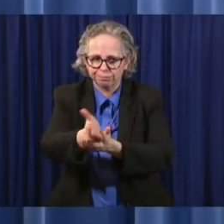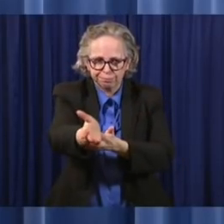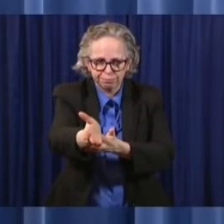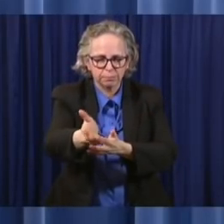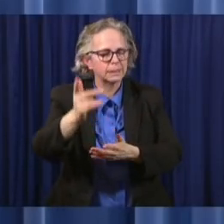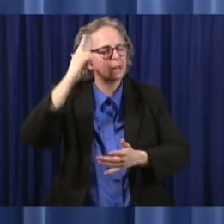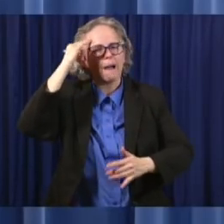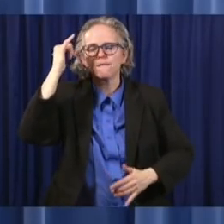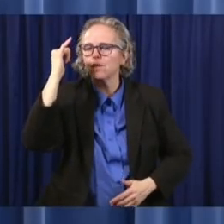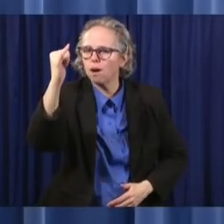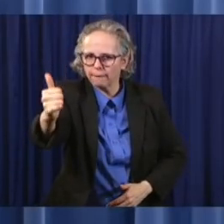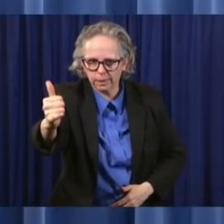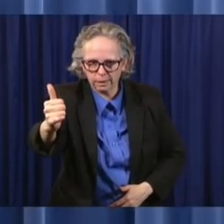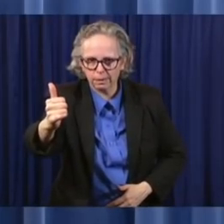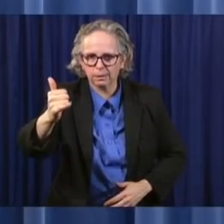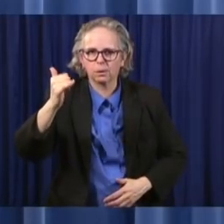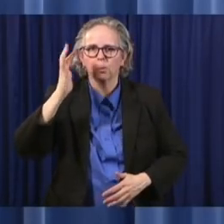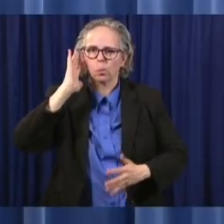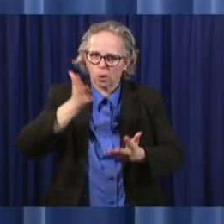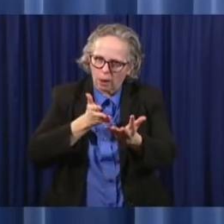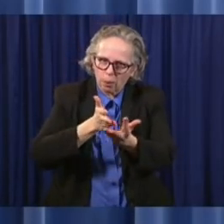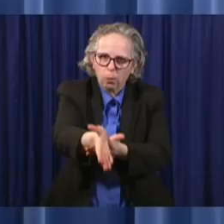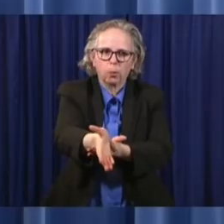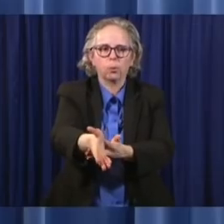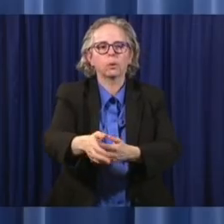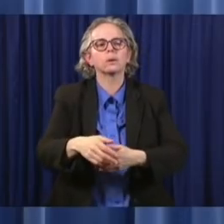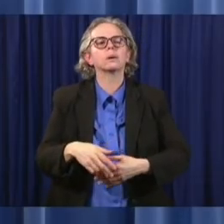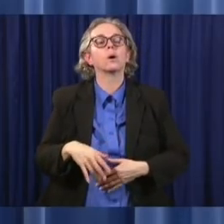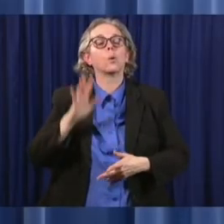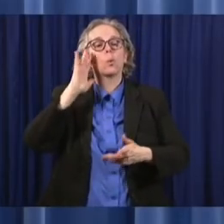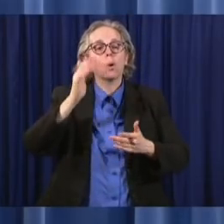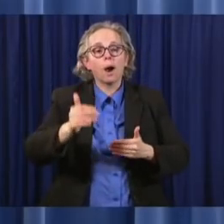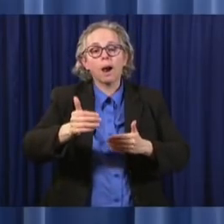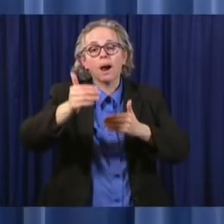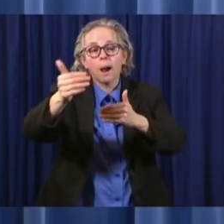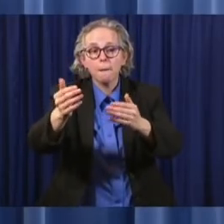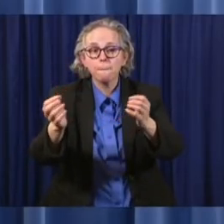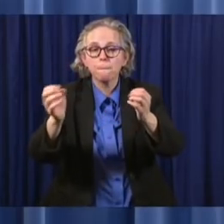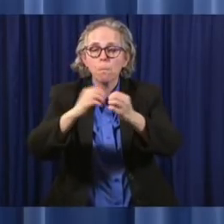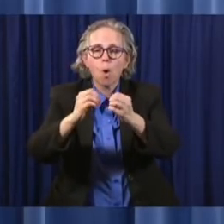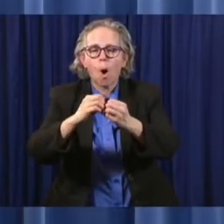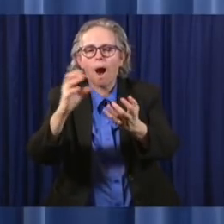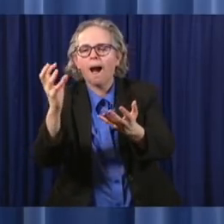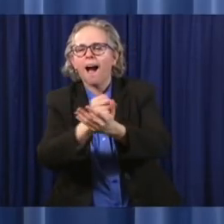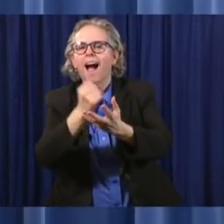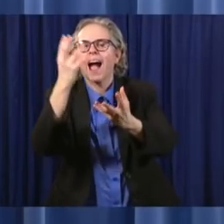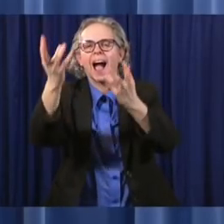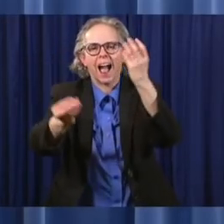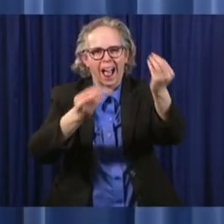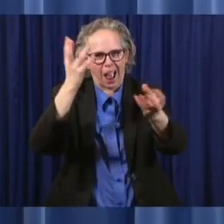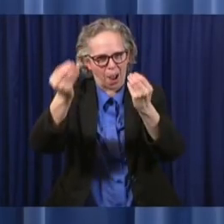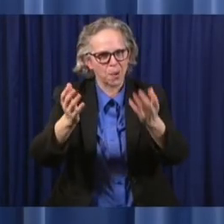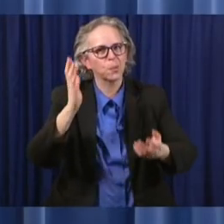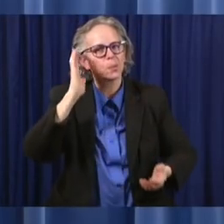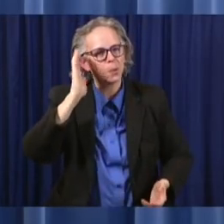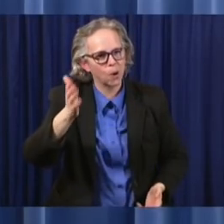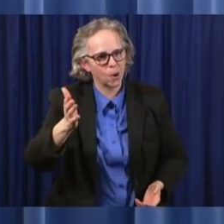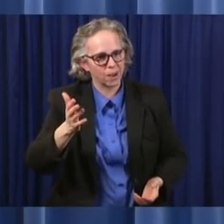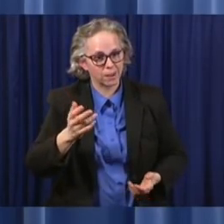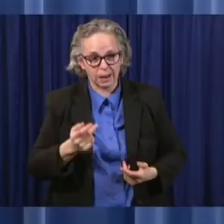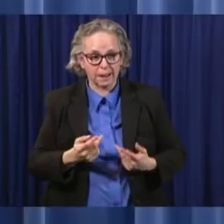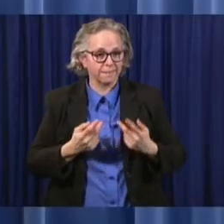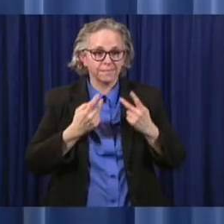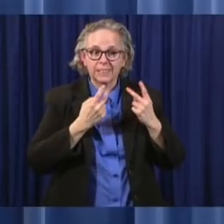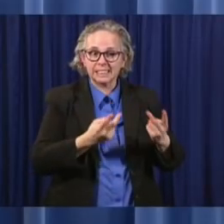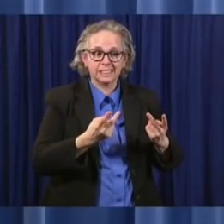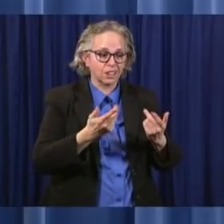There's going to be ample opportunity to do the things that we all love to do, to see the grandkids. There's going to be ample opportunity when